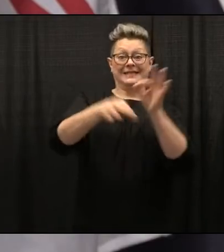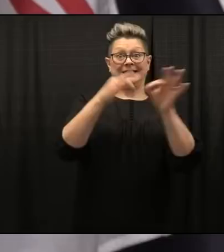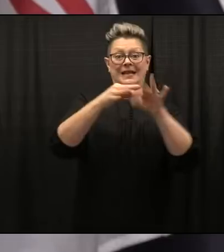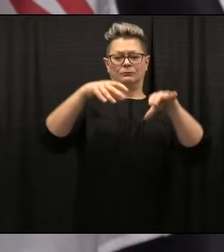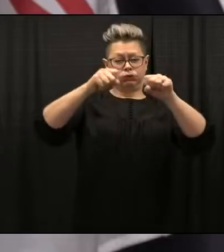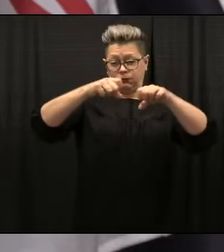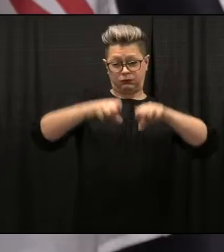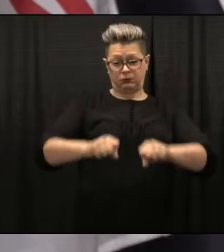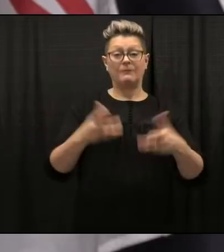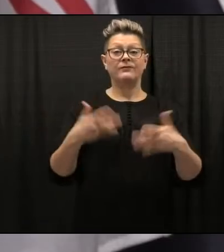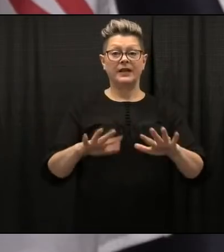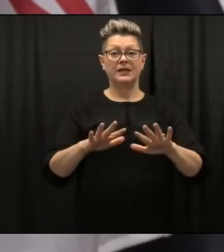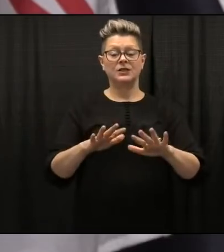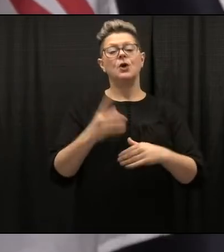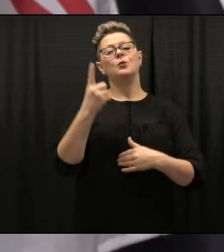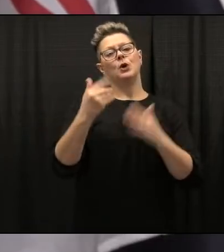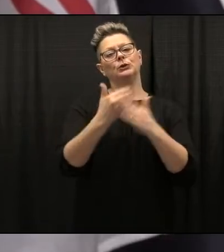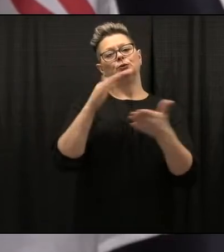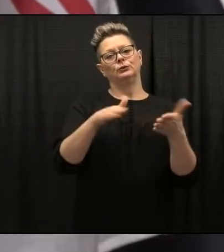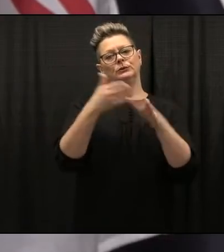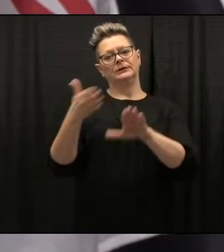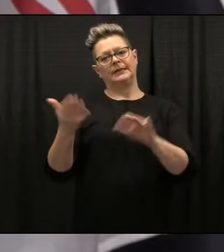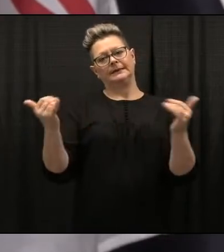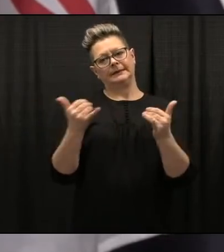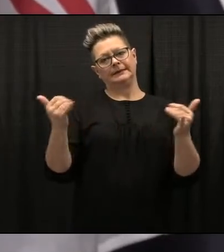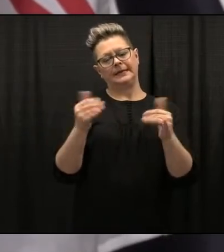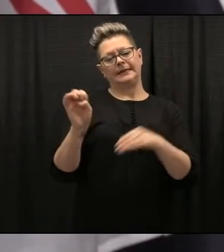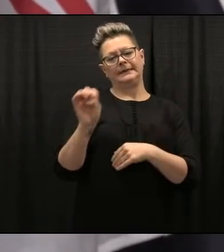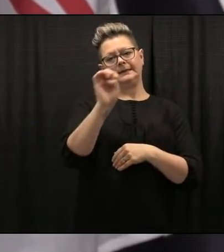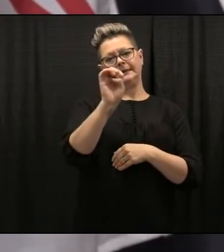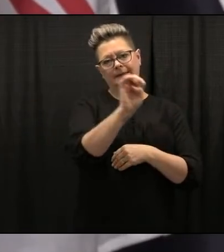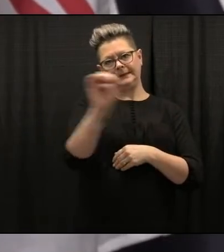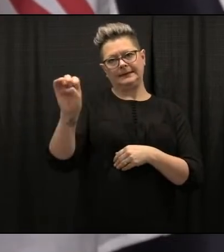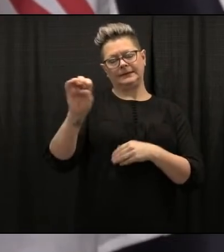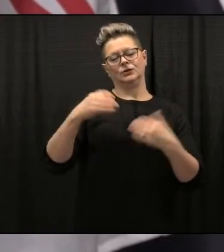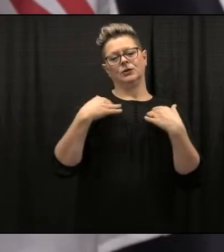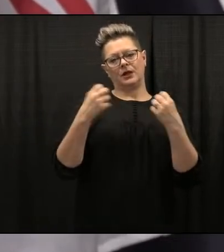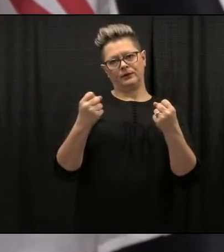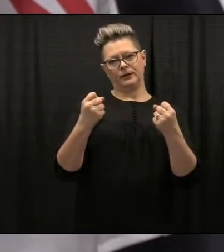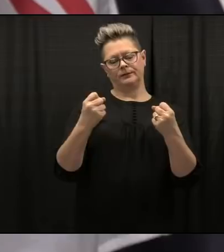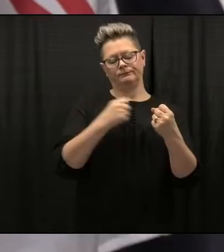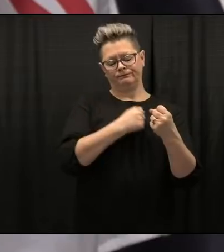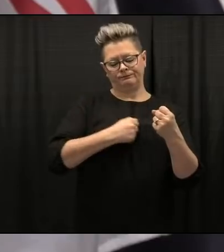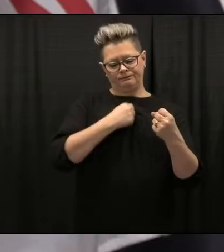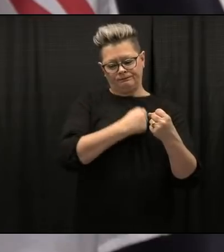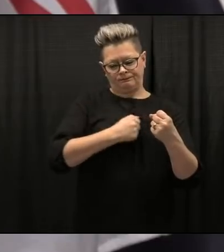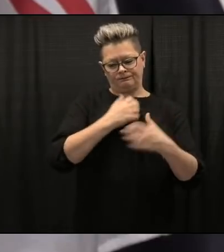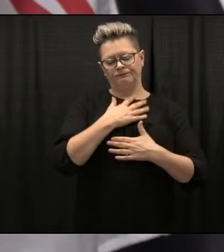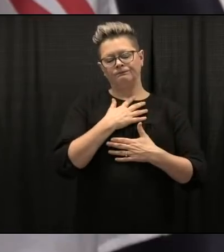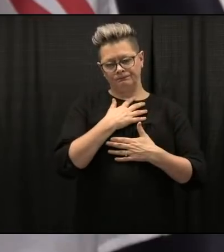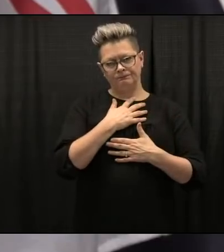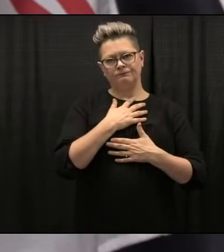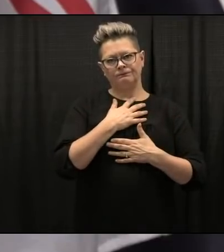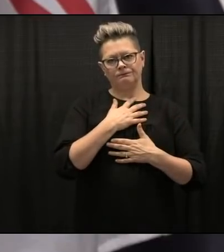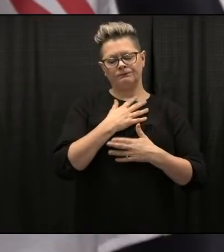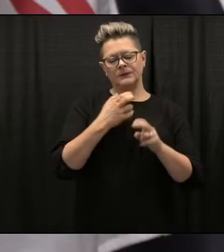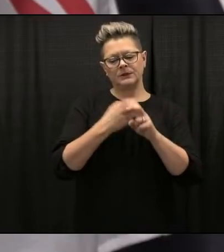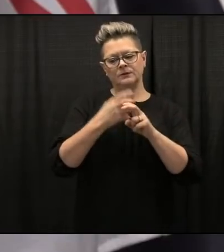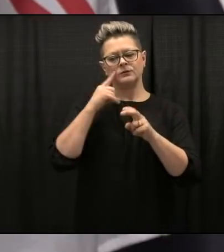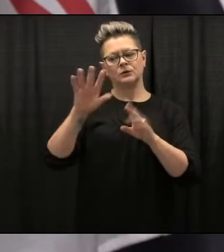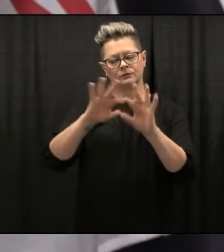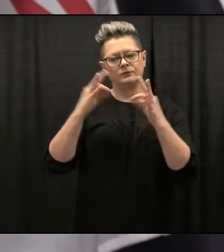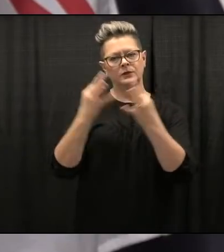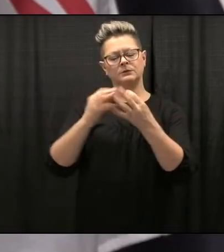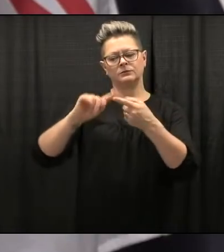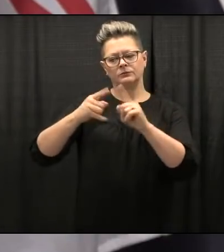also reporting 1 new death today in Eastern Health, and we send our condolences out to the loved ones of this individual,